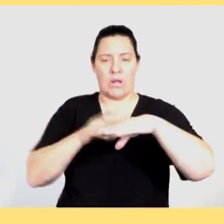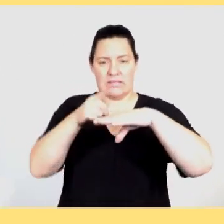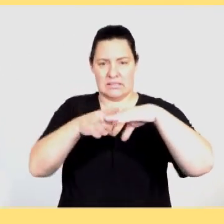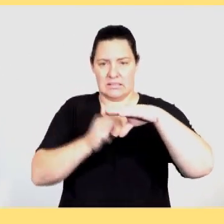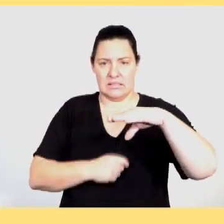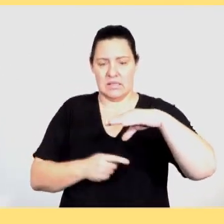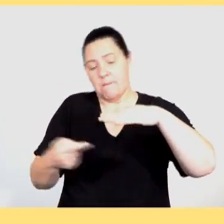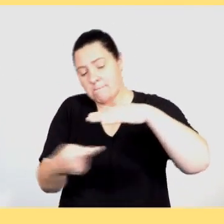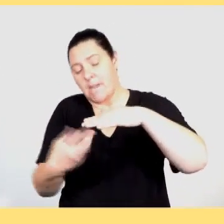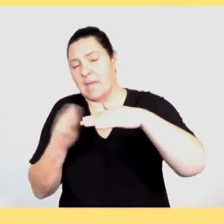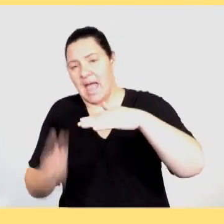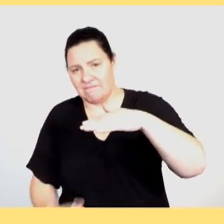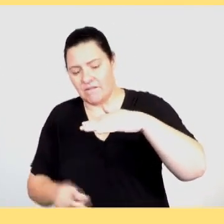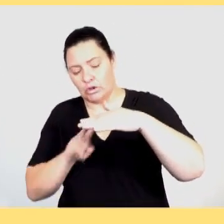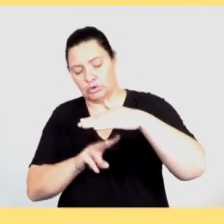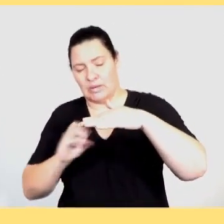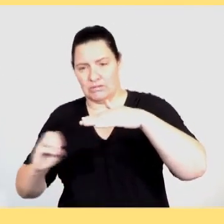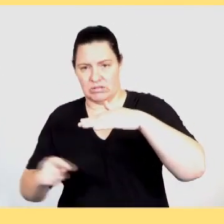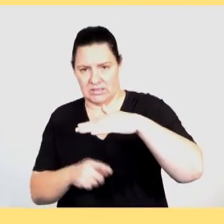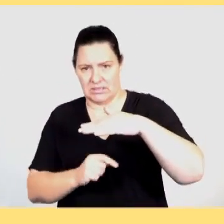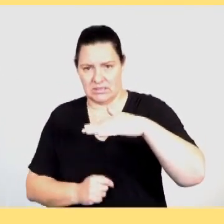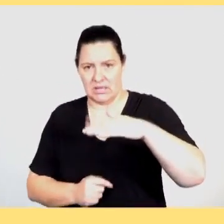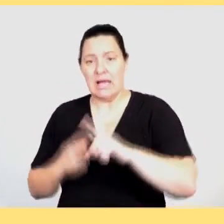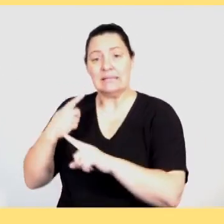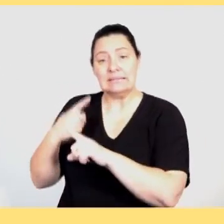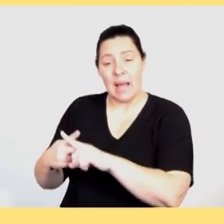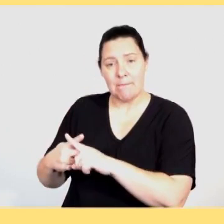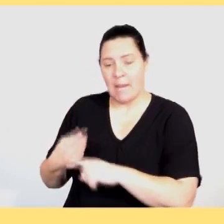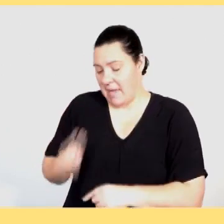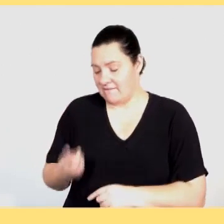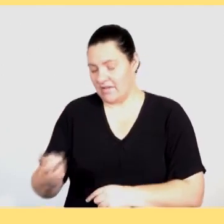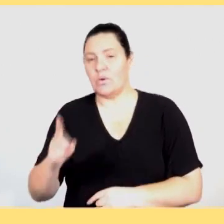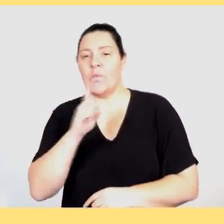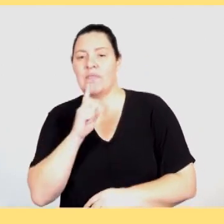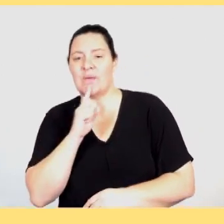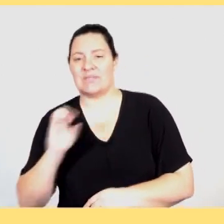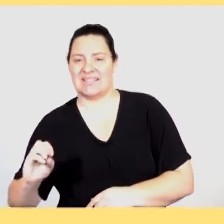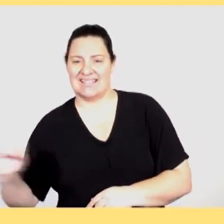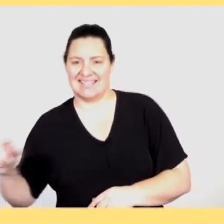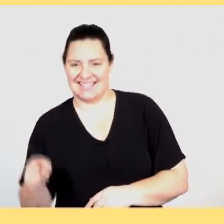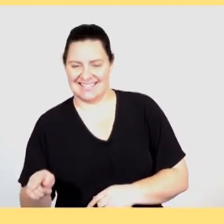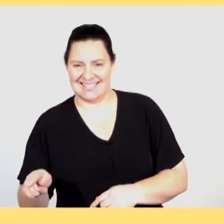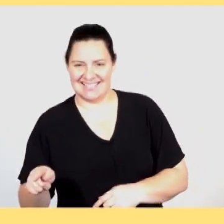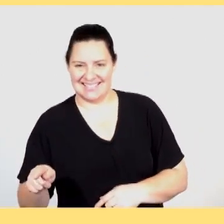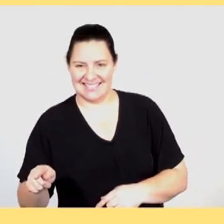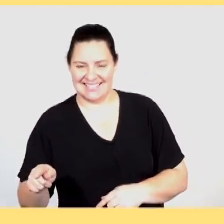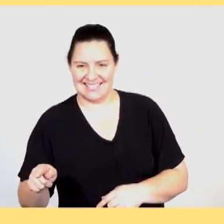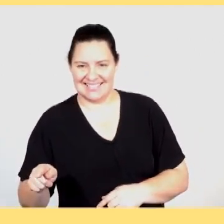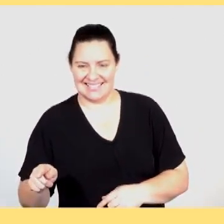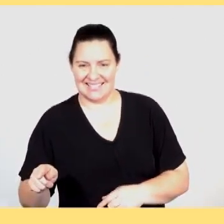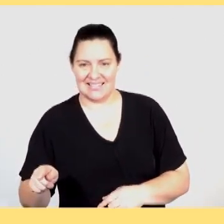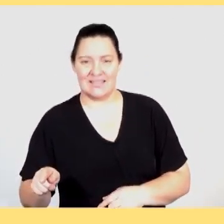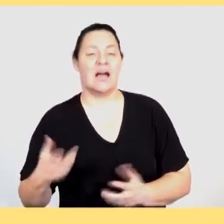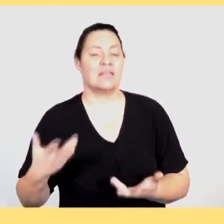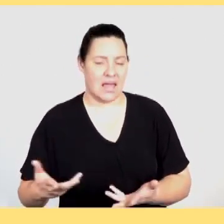top. And then I say, what do I have? I have 200. Then I multiply it by what I have in rands now, in